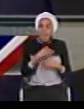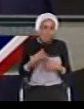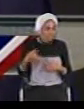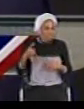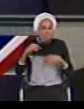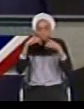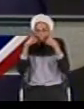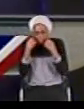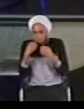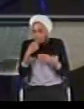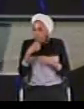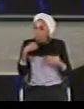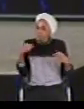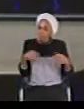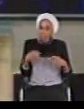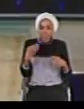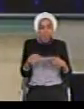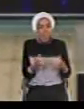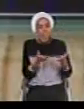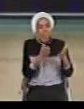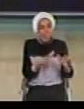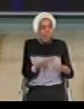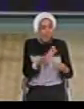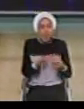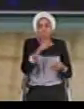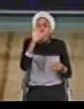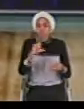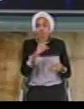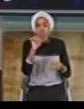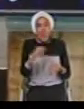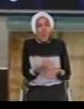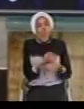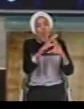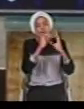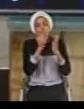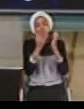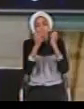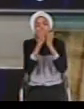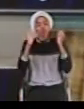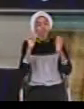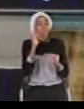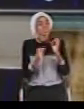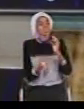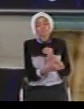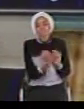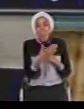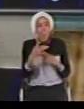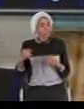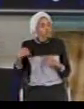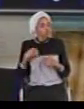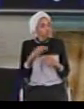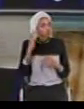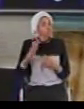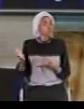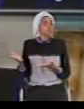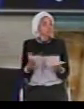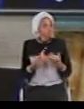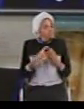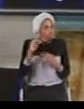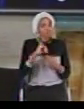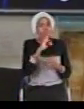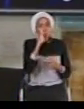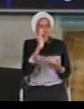on the cross of Calvary. If there is anything we should bring to him, it should be